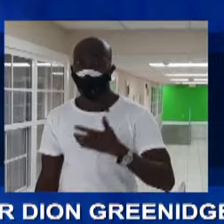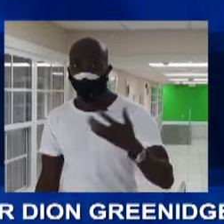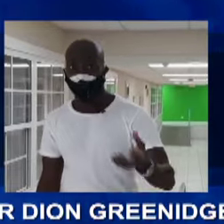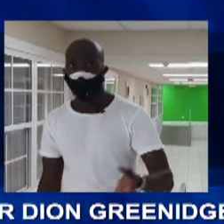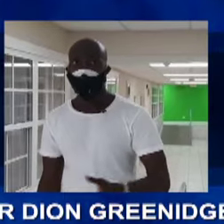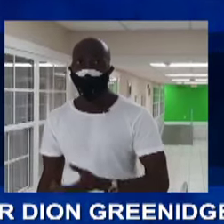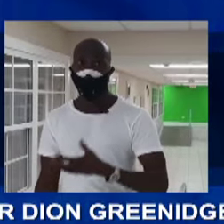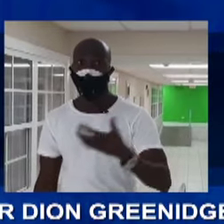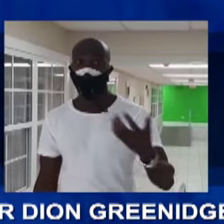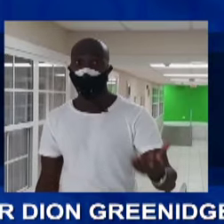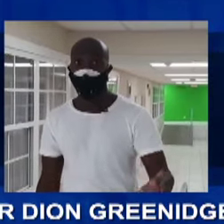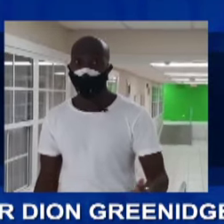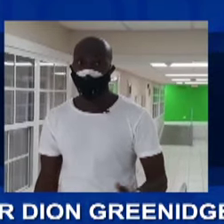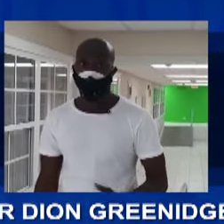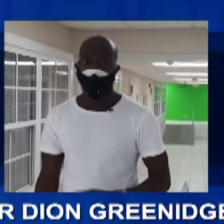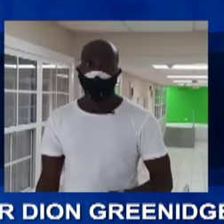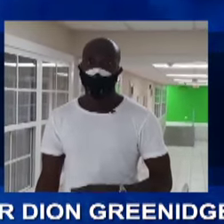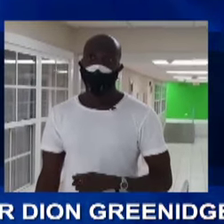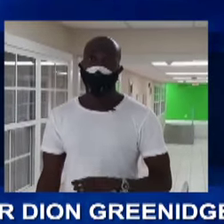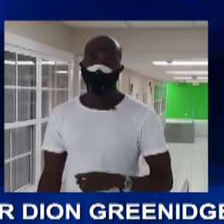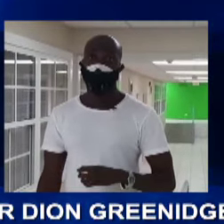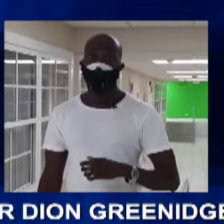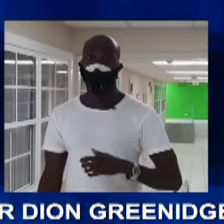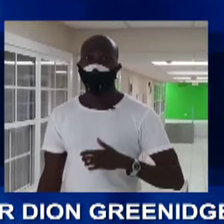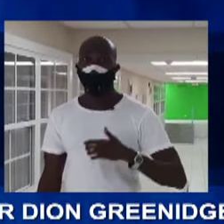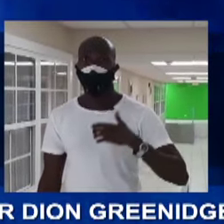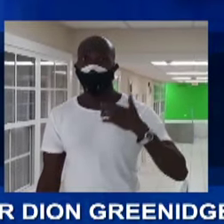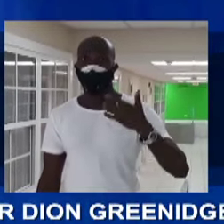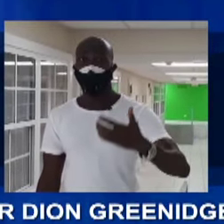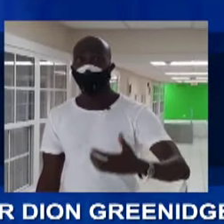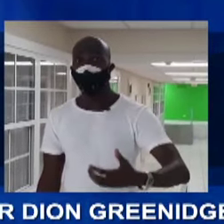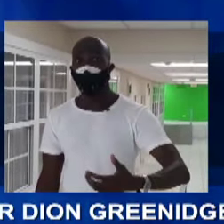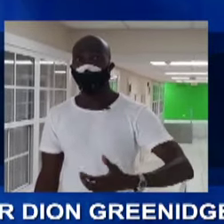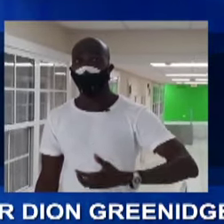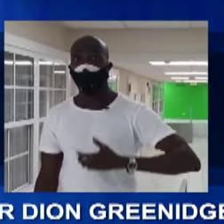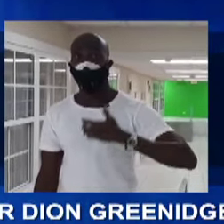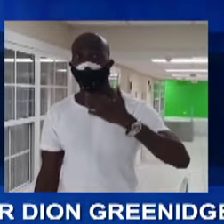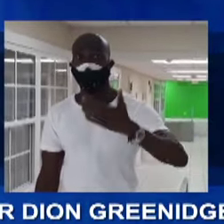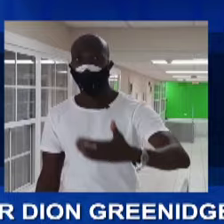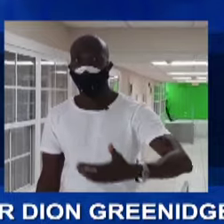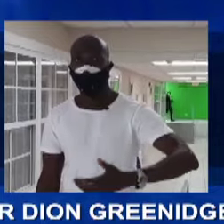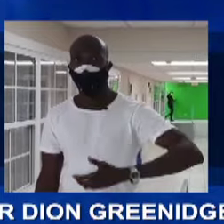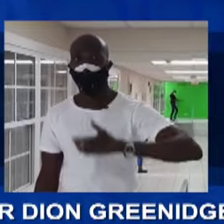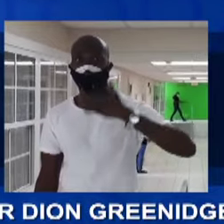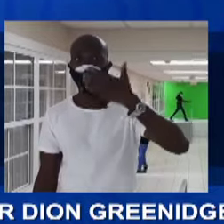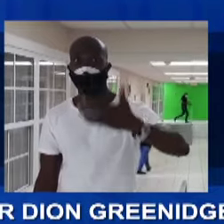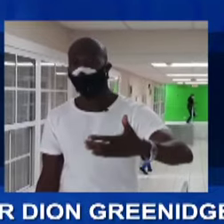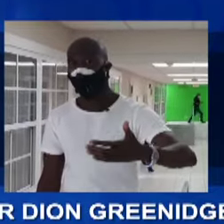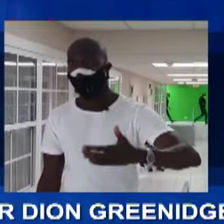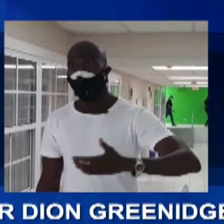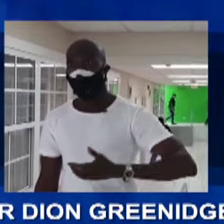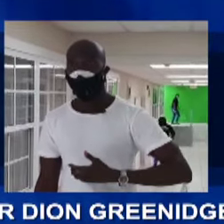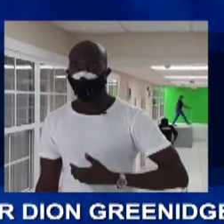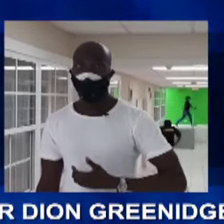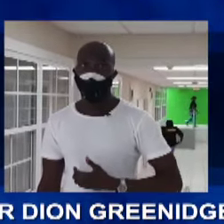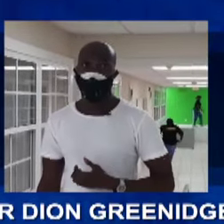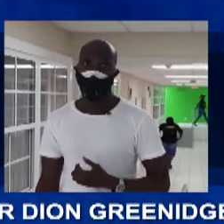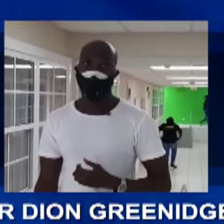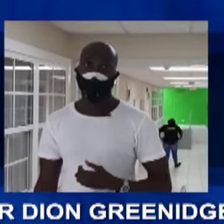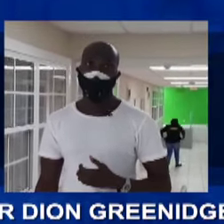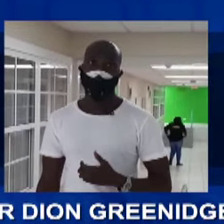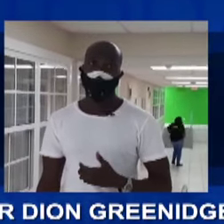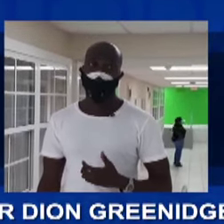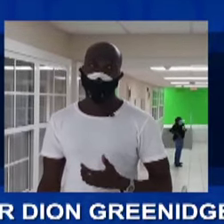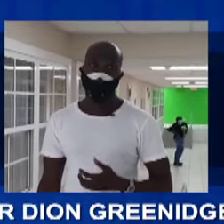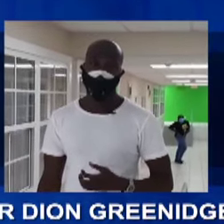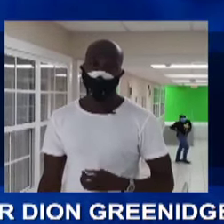and then just dengue. So obviously, you know, we are able to identify the risk factors as it relates to the COVID and